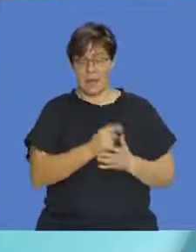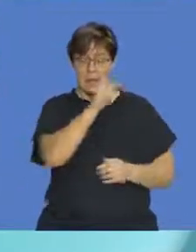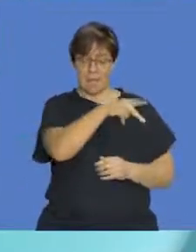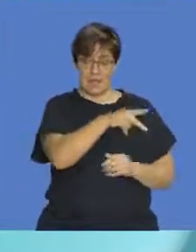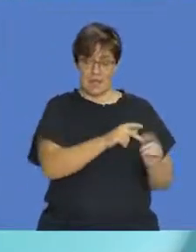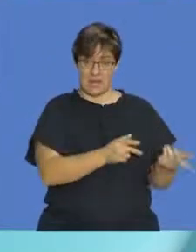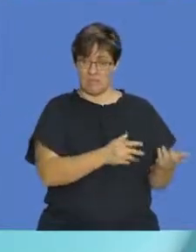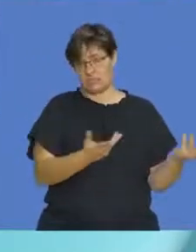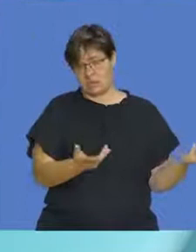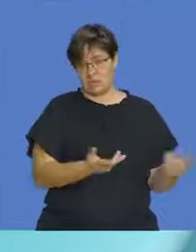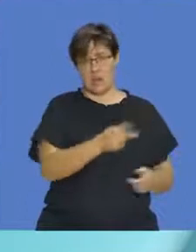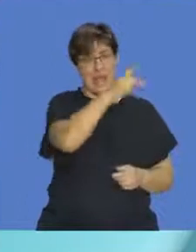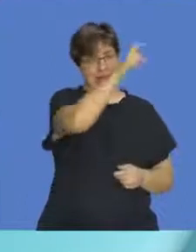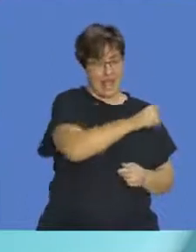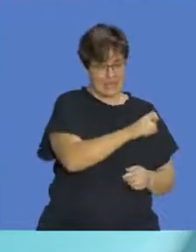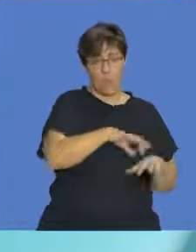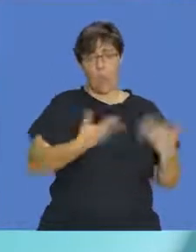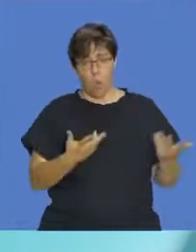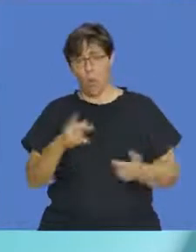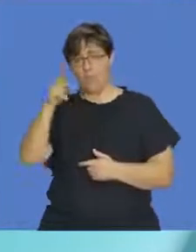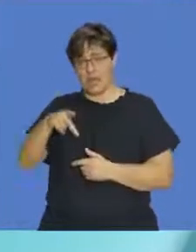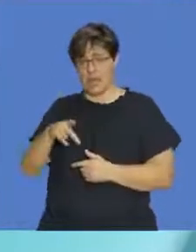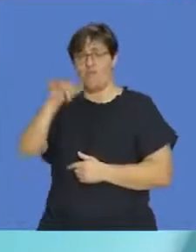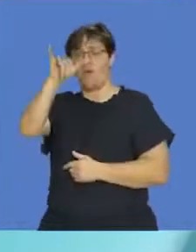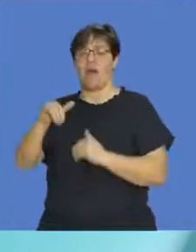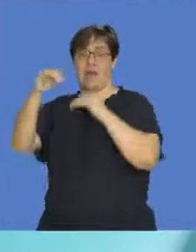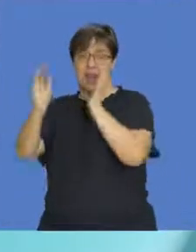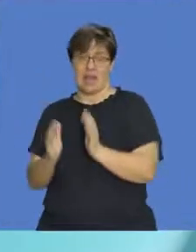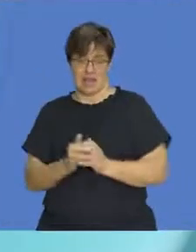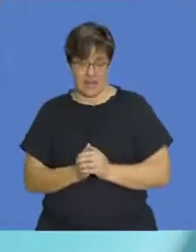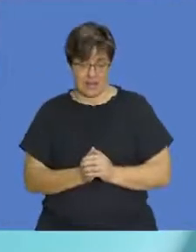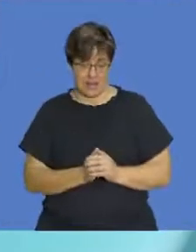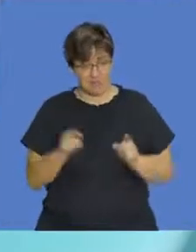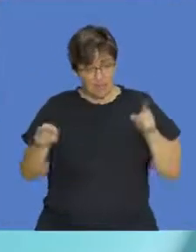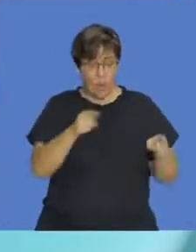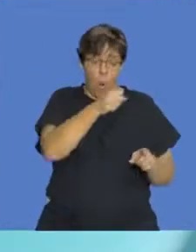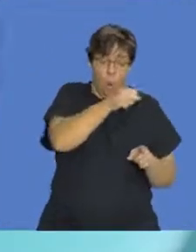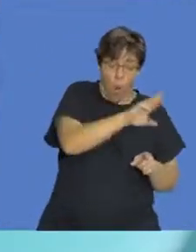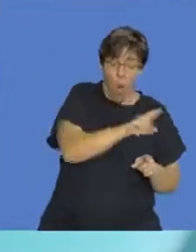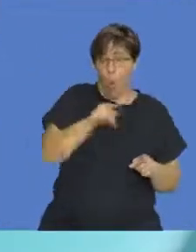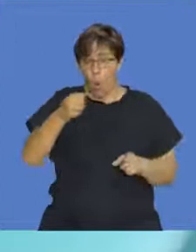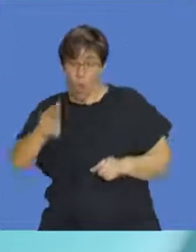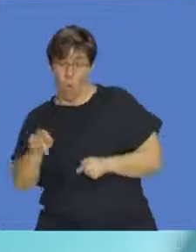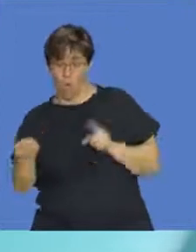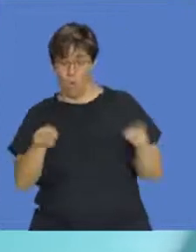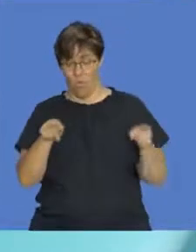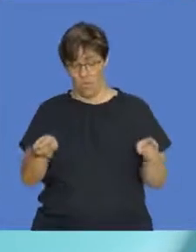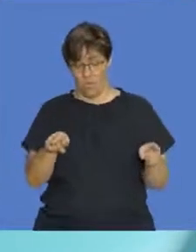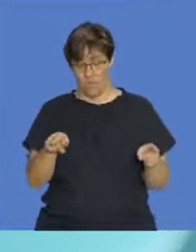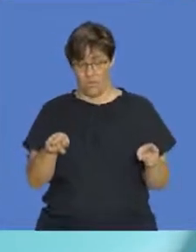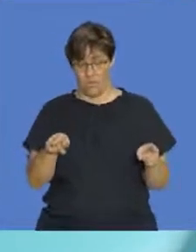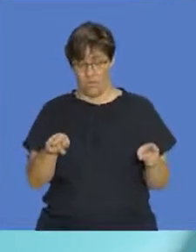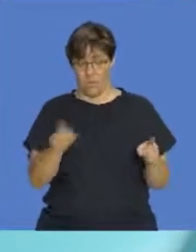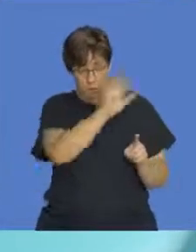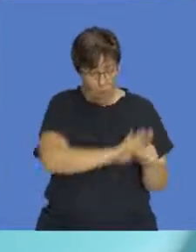P of X or in Y. So please make that very clear, particularly when we come